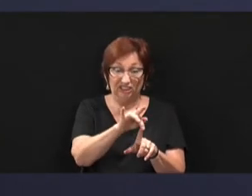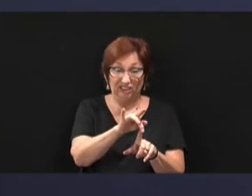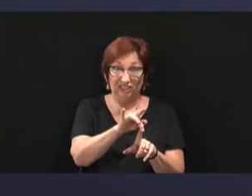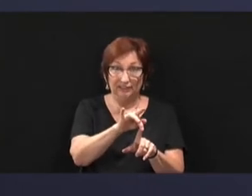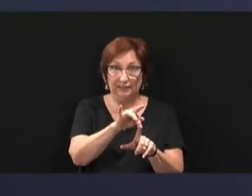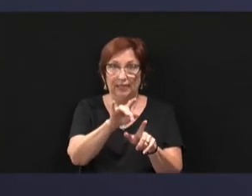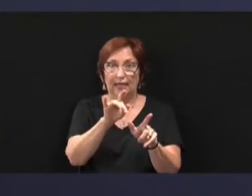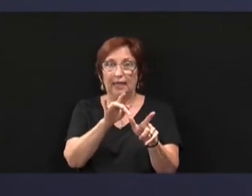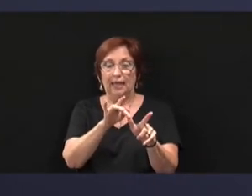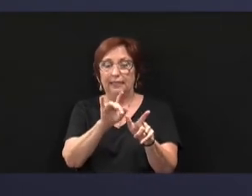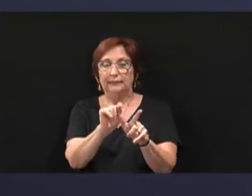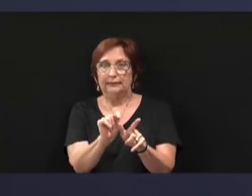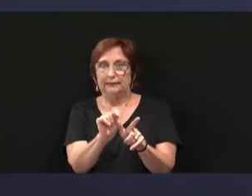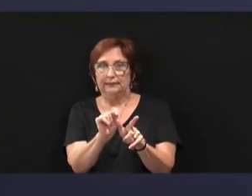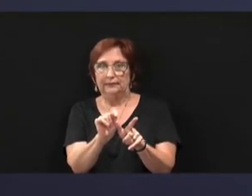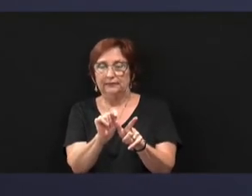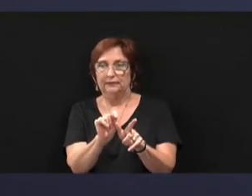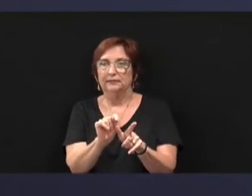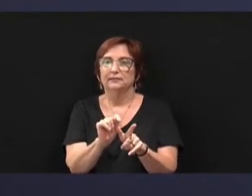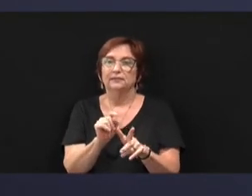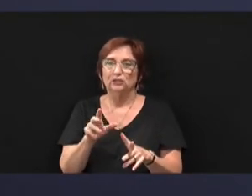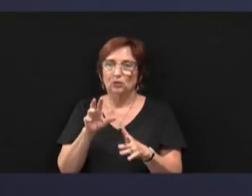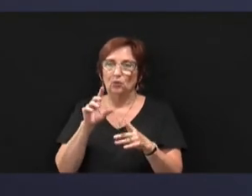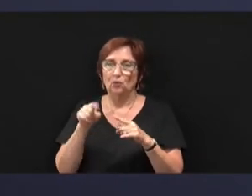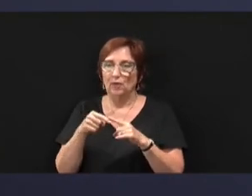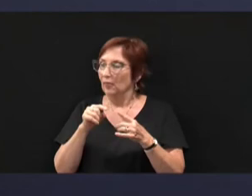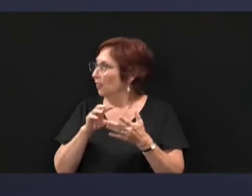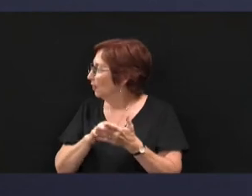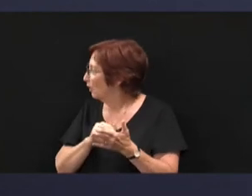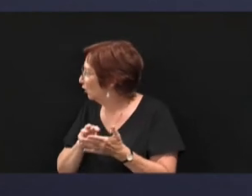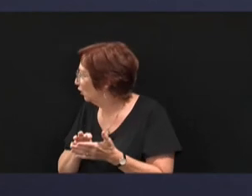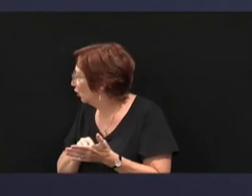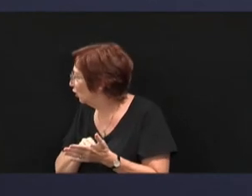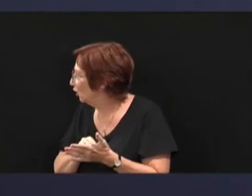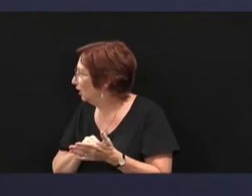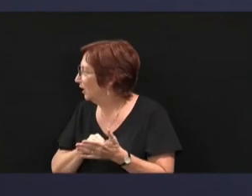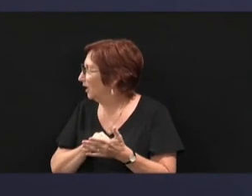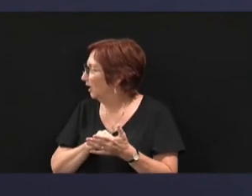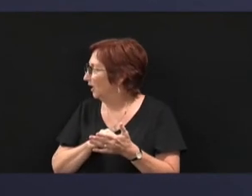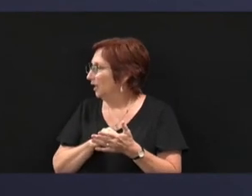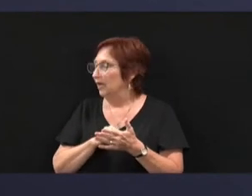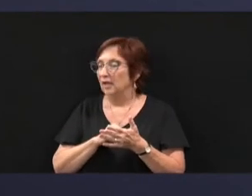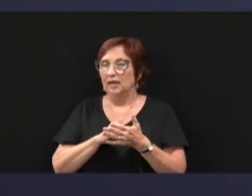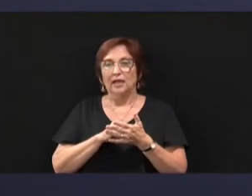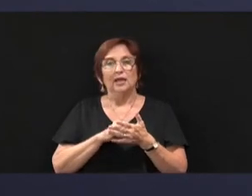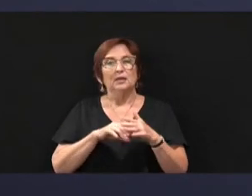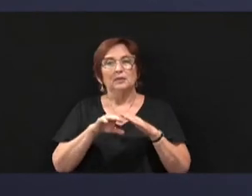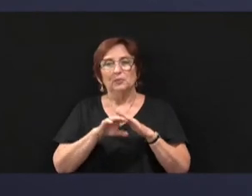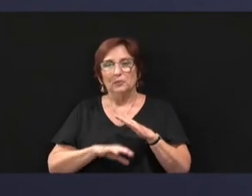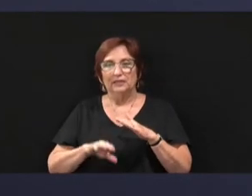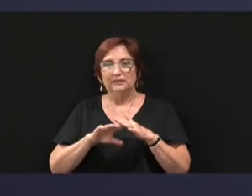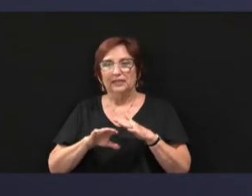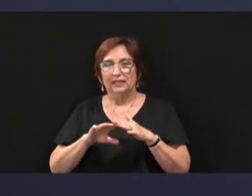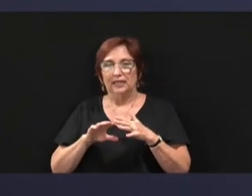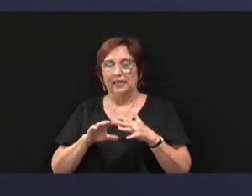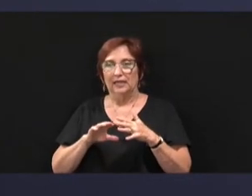a phoneme, and it's really both basically phoneme, grapheme,